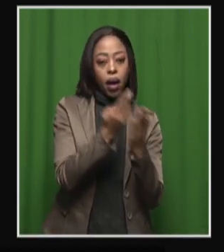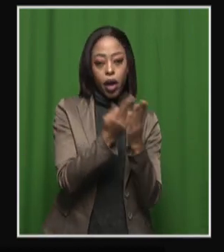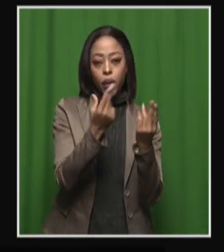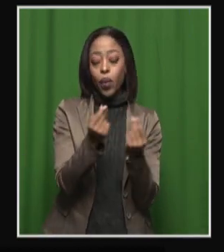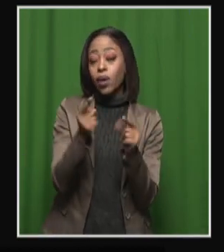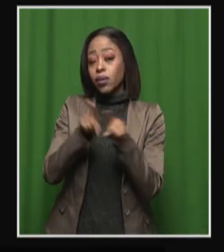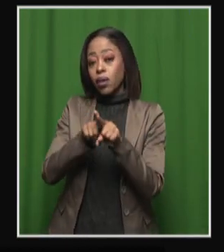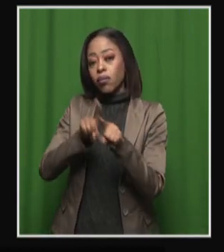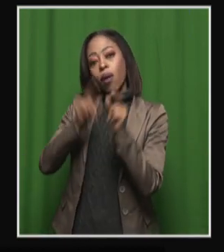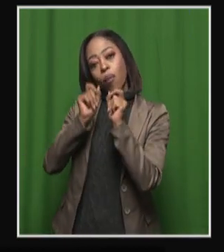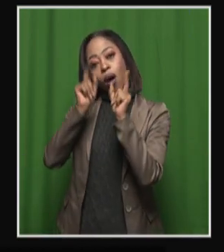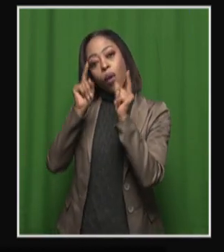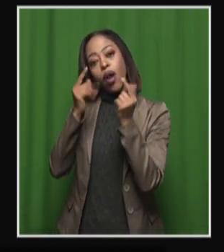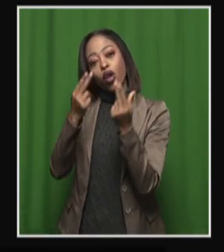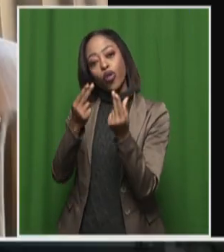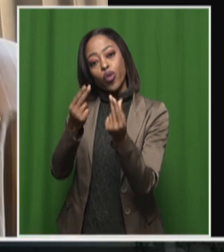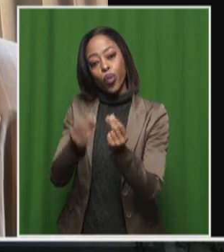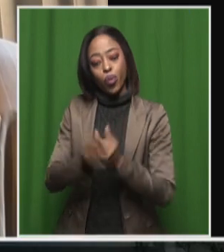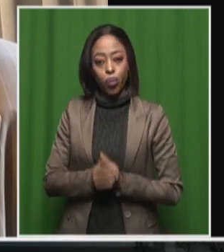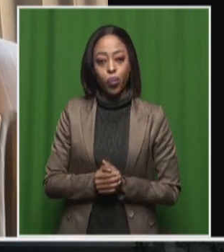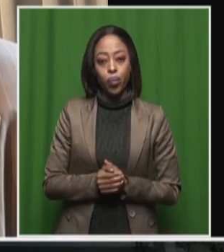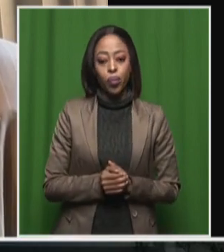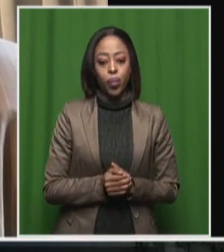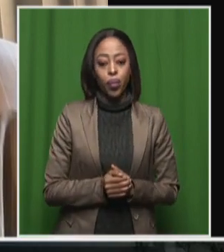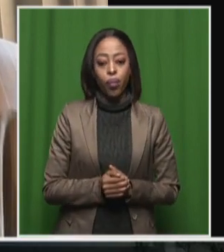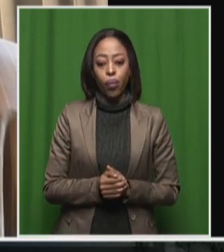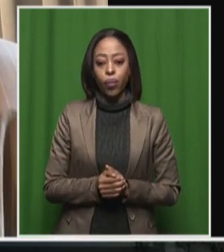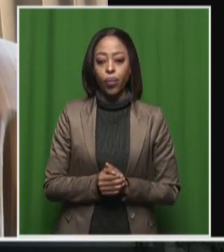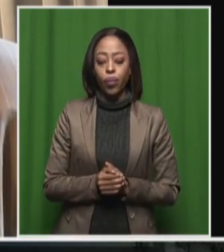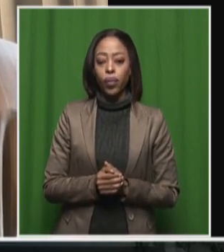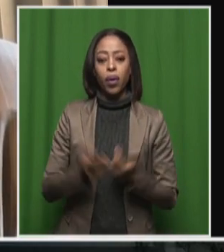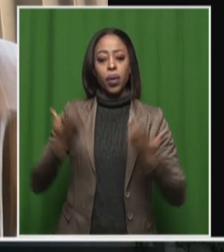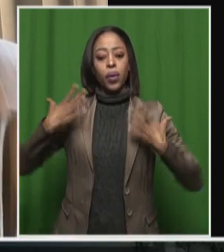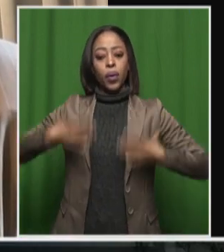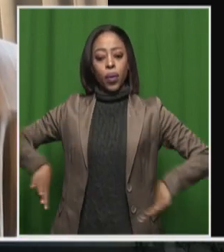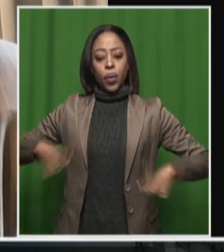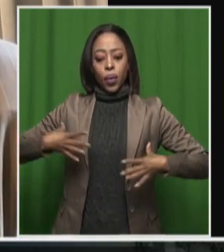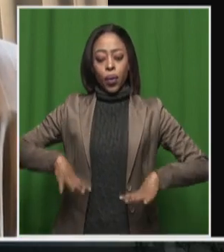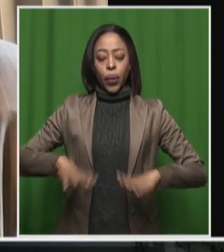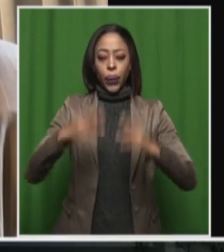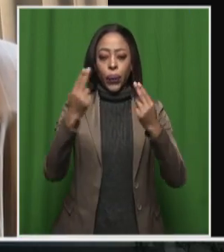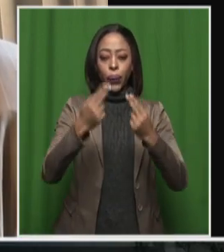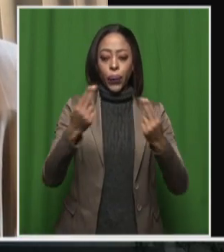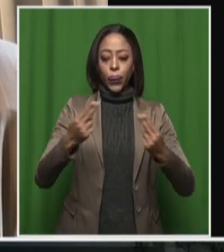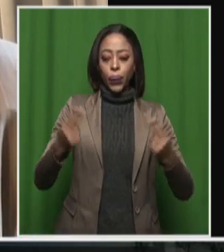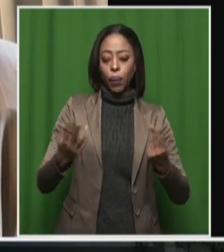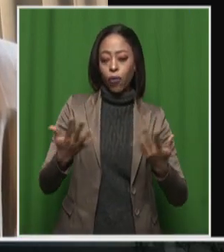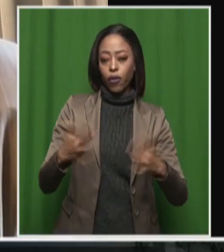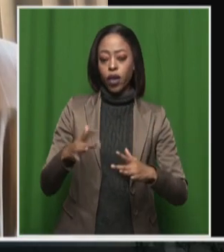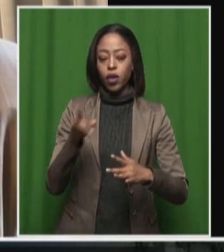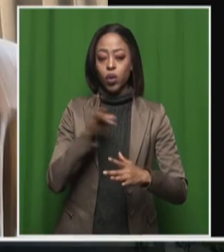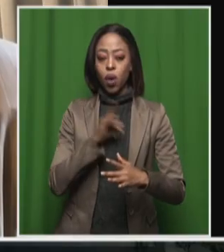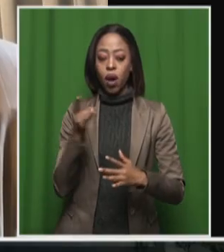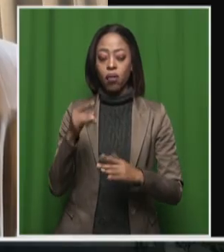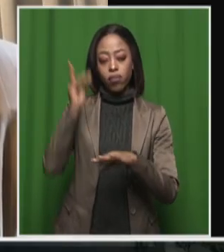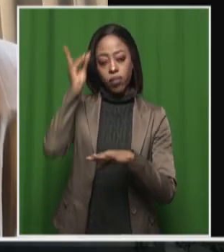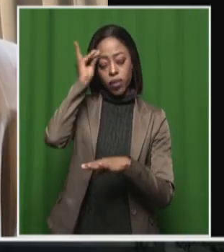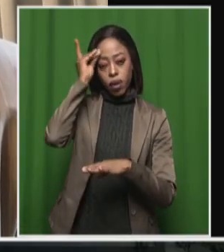them. Yeah, and let's talk about the garment that you designed for Meagan as a showstopper for the Durban July.